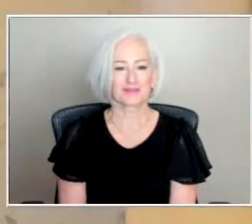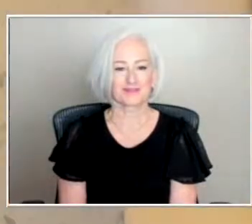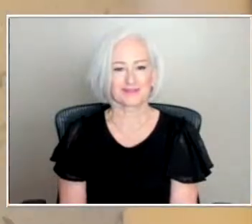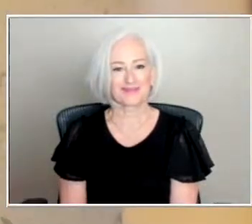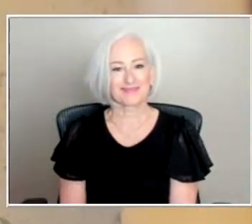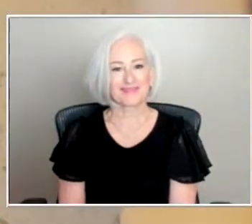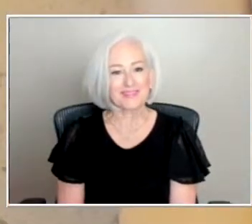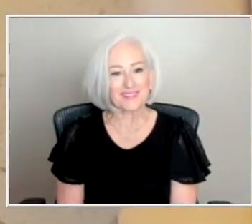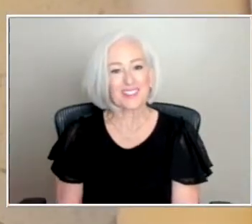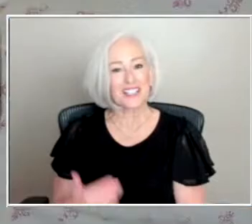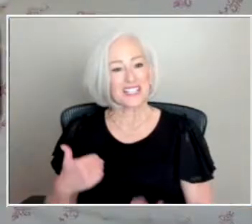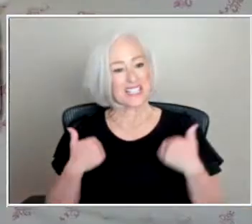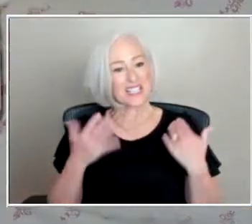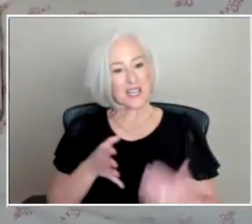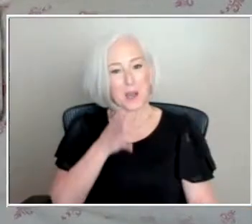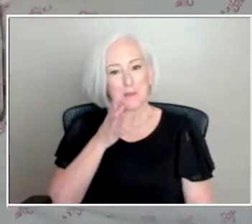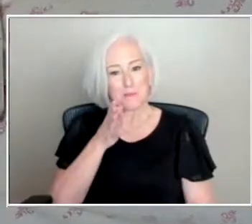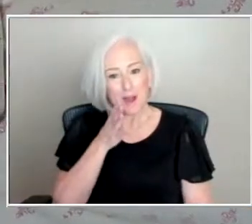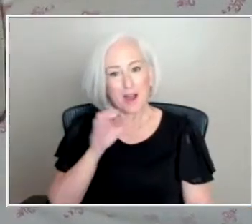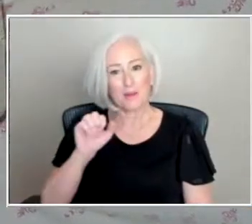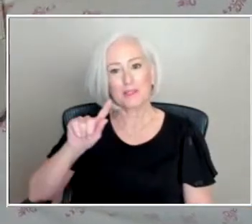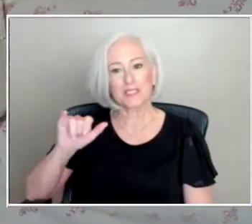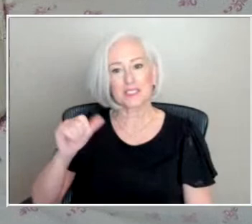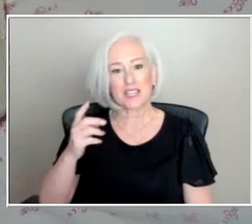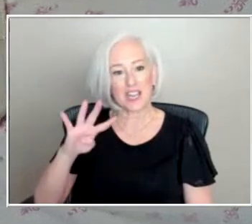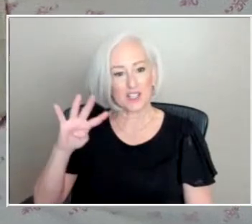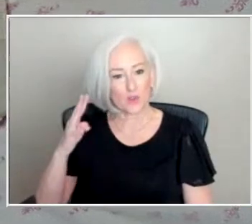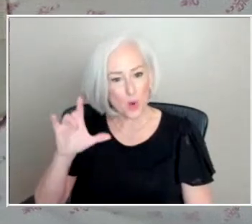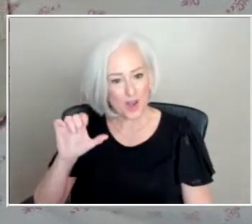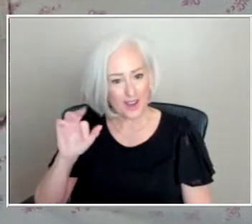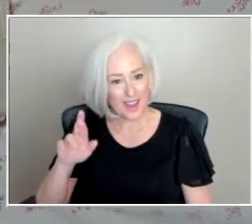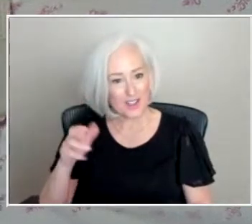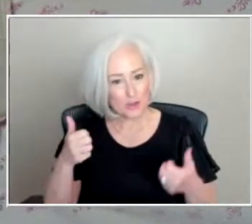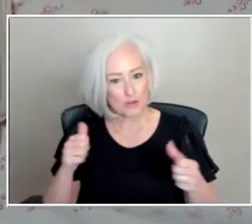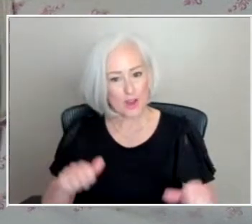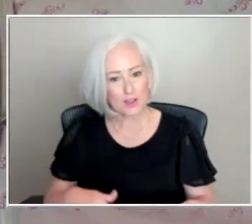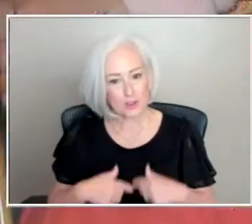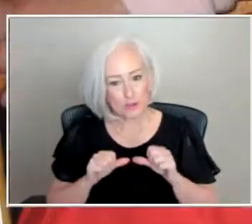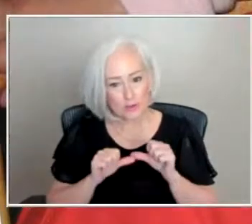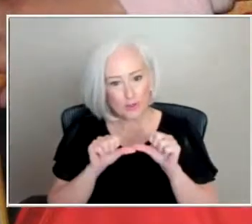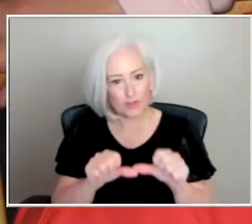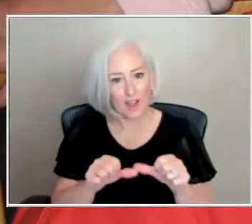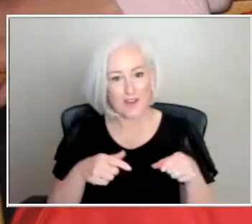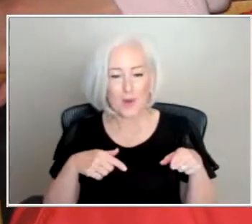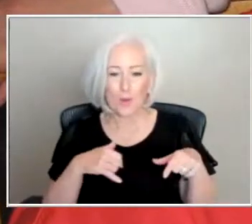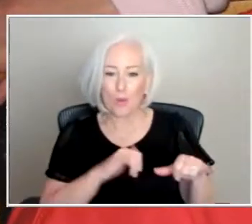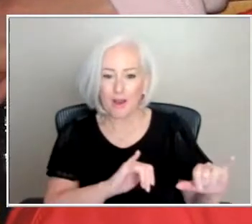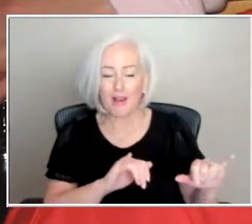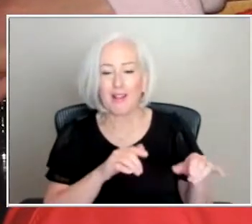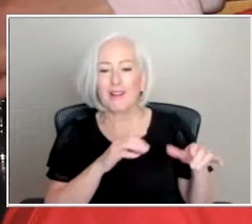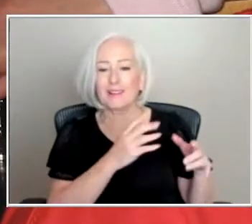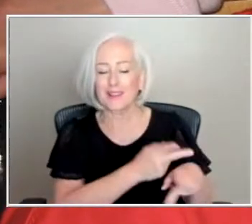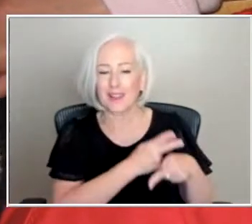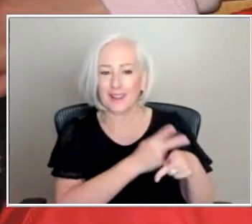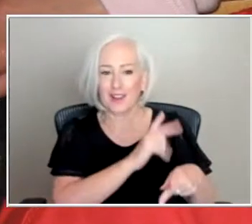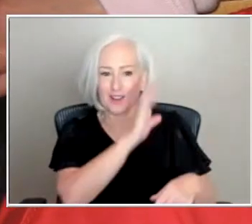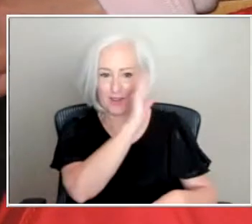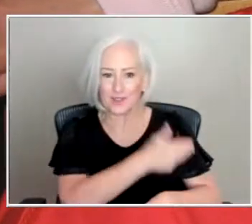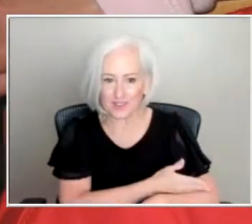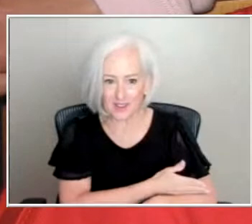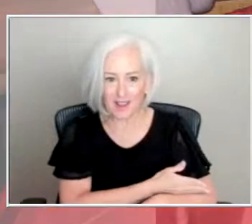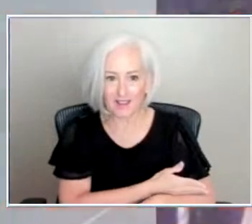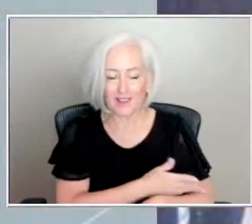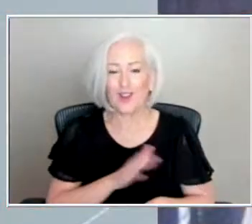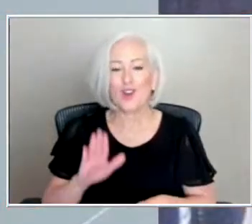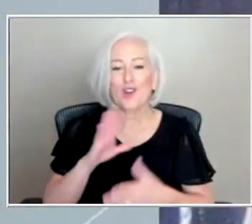A young mom with stage 4 cancer trying to survive while still caring for her newborn son. Coming up, her story of hope